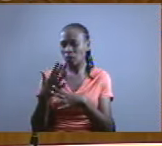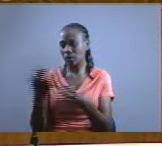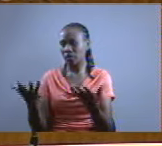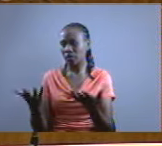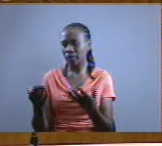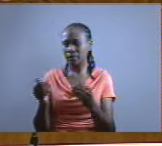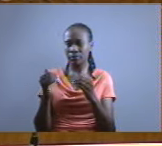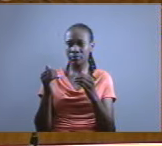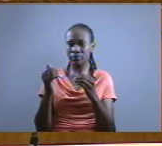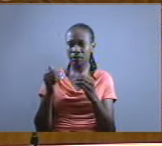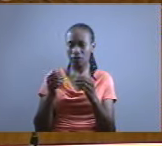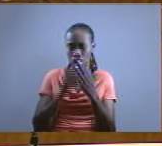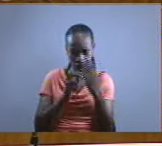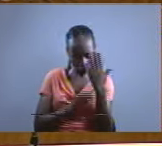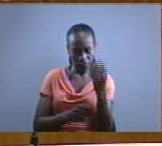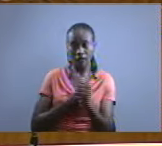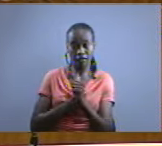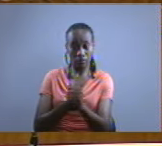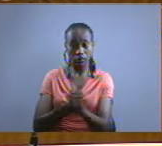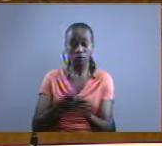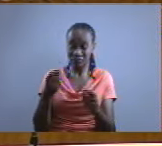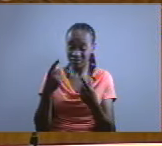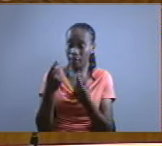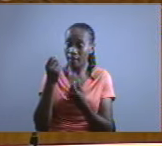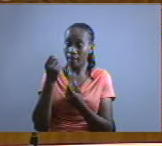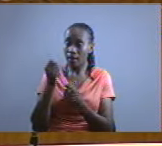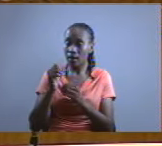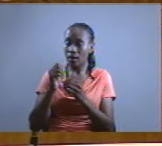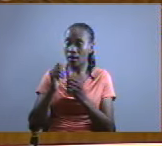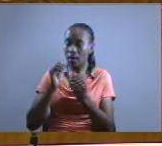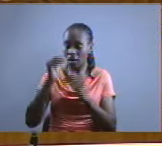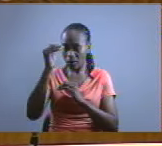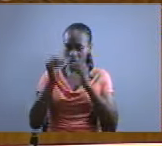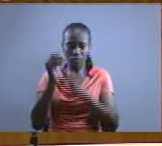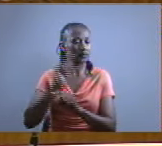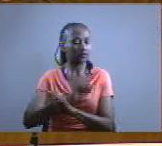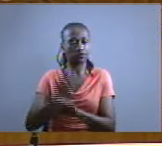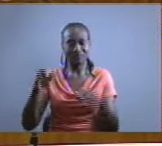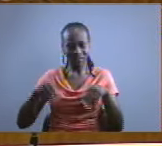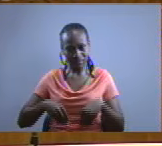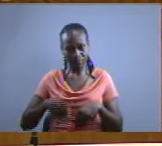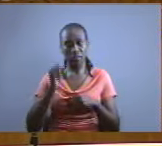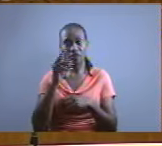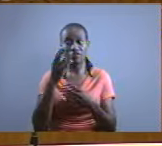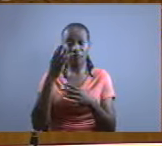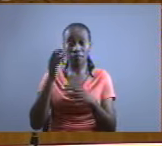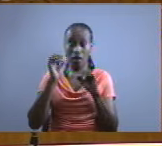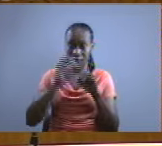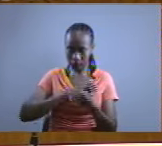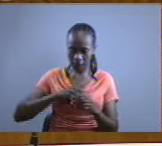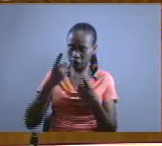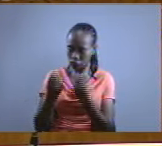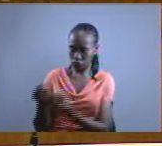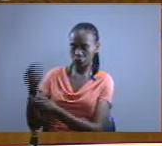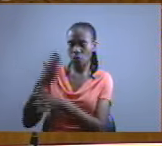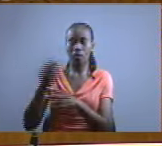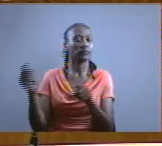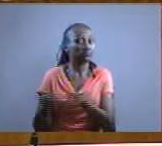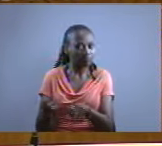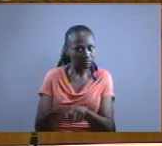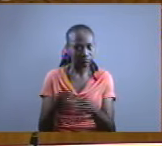of employees doing the same work, similar work, or work of equal value. This also includes